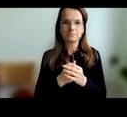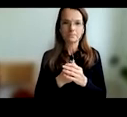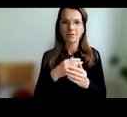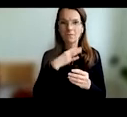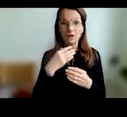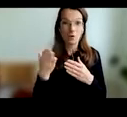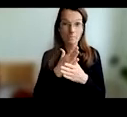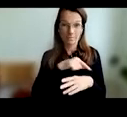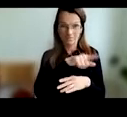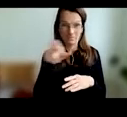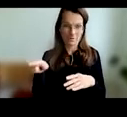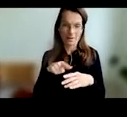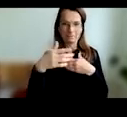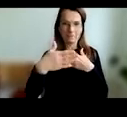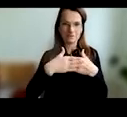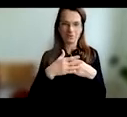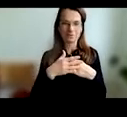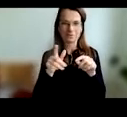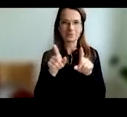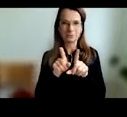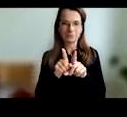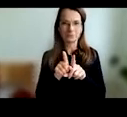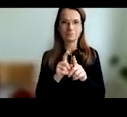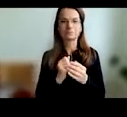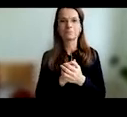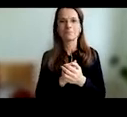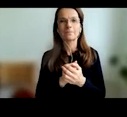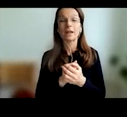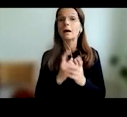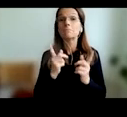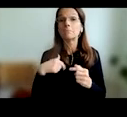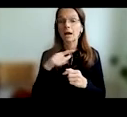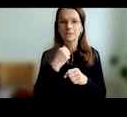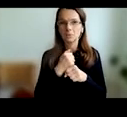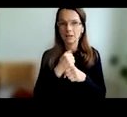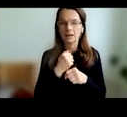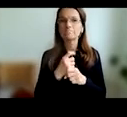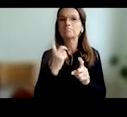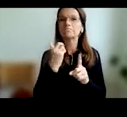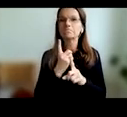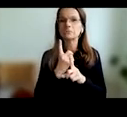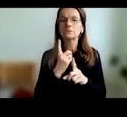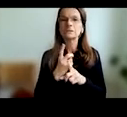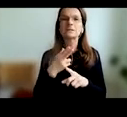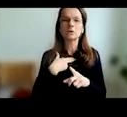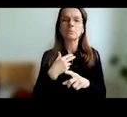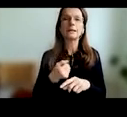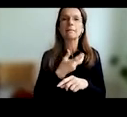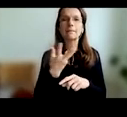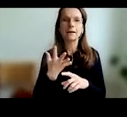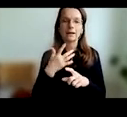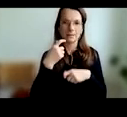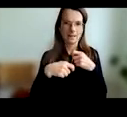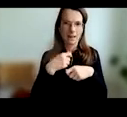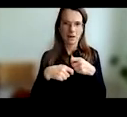stakeholders, and many of the stakeholders are present here today. So what we have